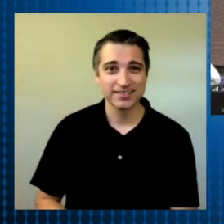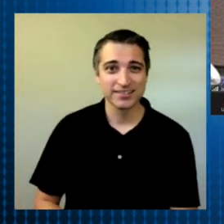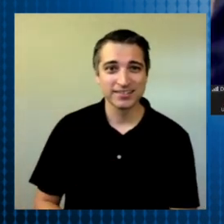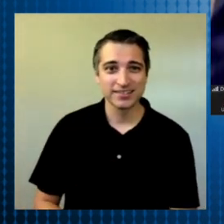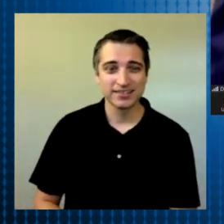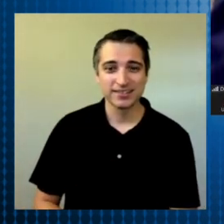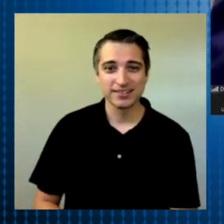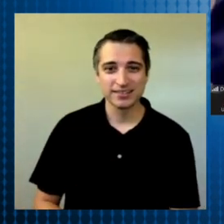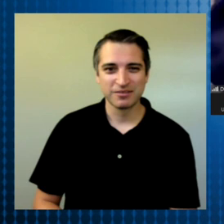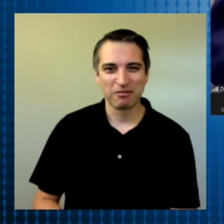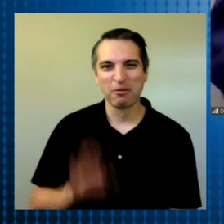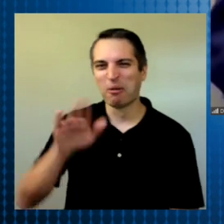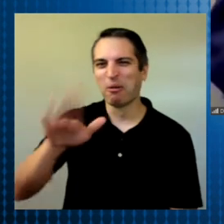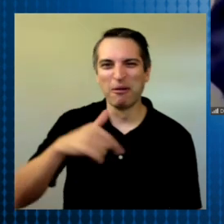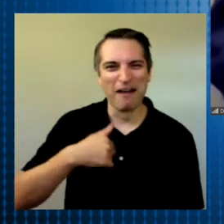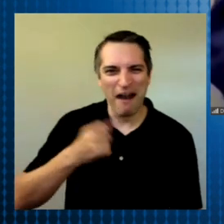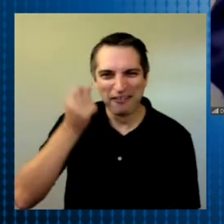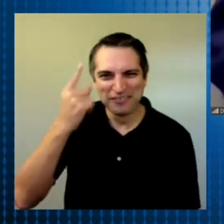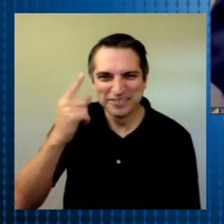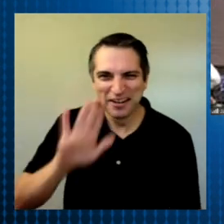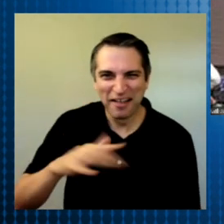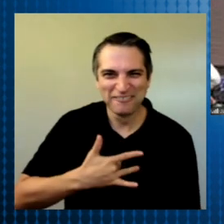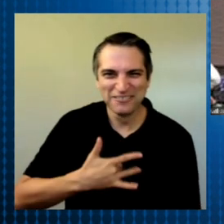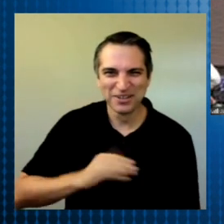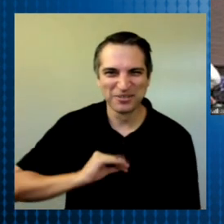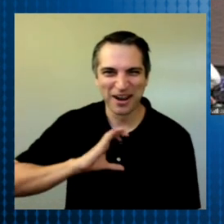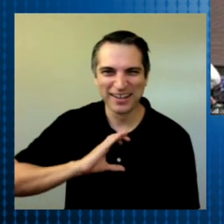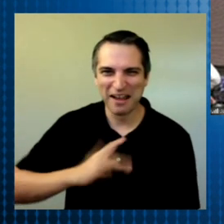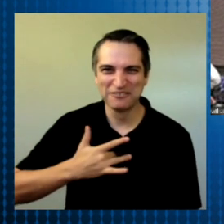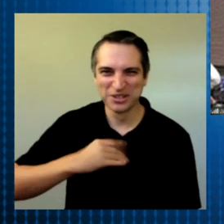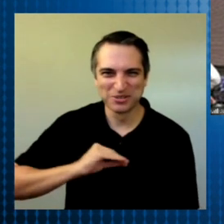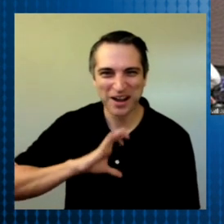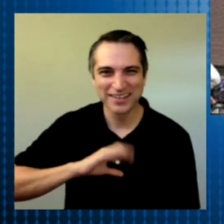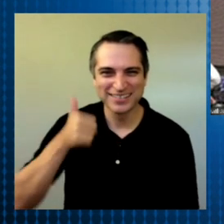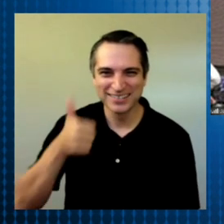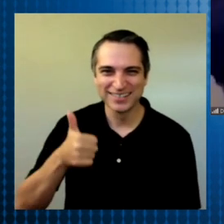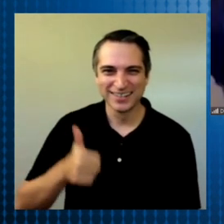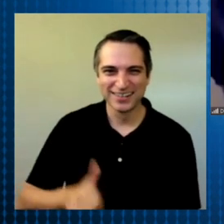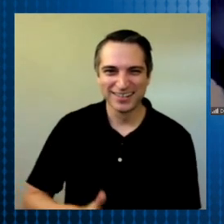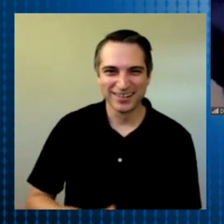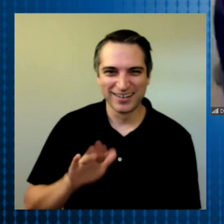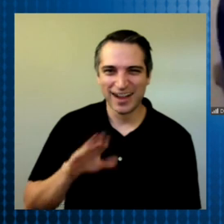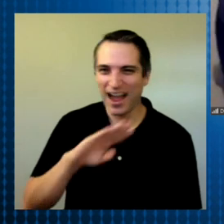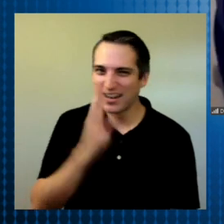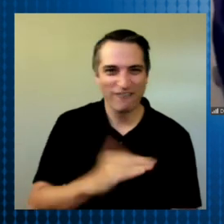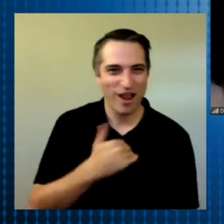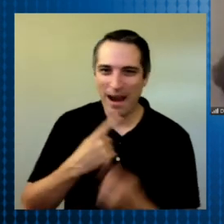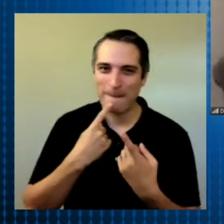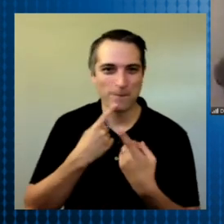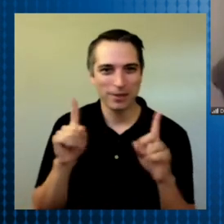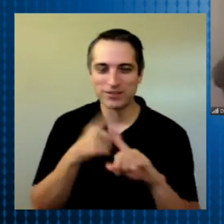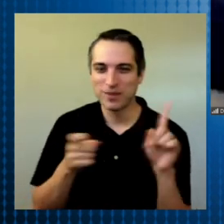No. You get the gist of it. It's good. I feel better. Feel good. Right, never had a proclamation from the city of Flint before,